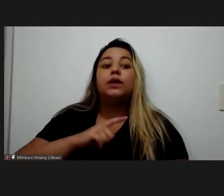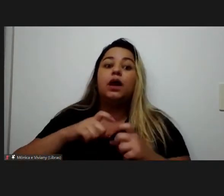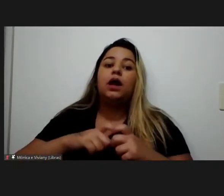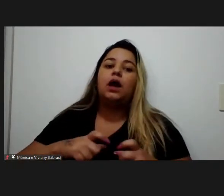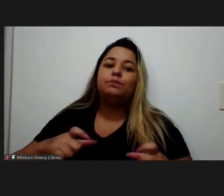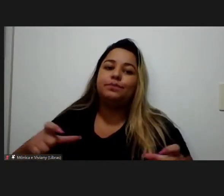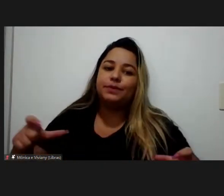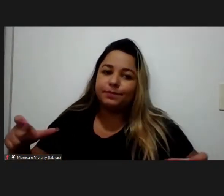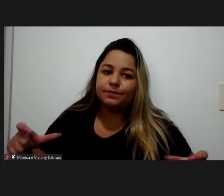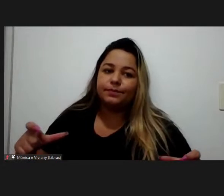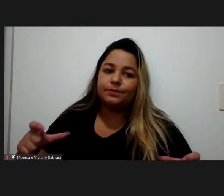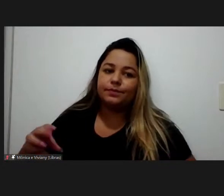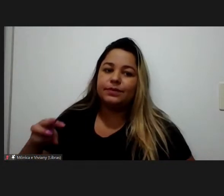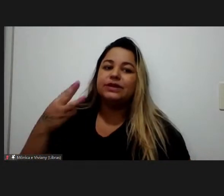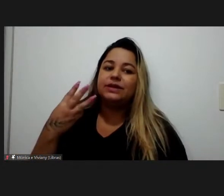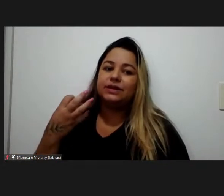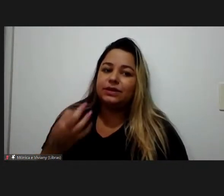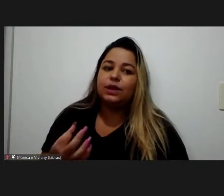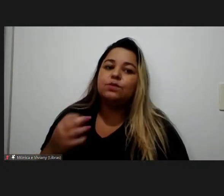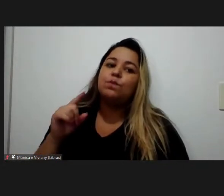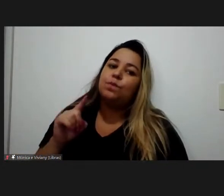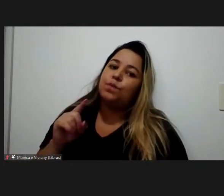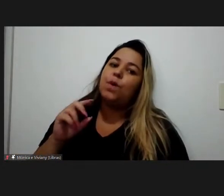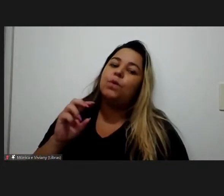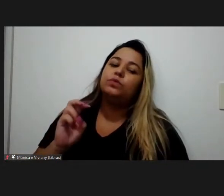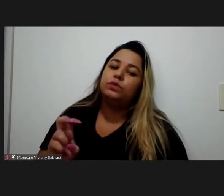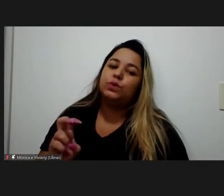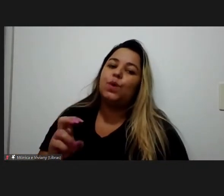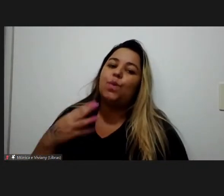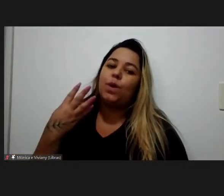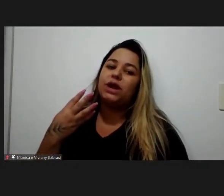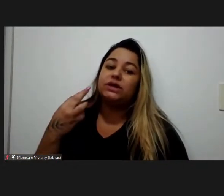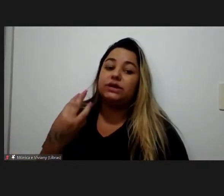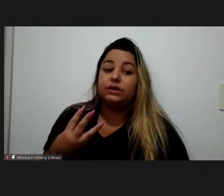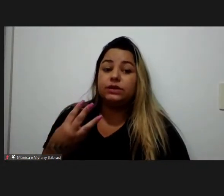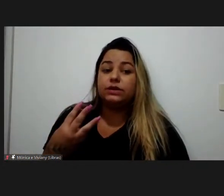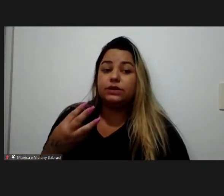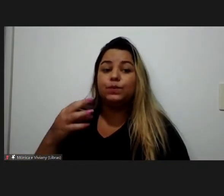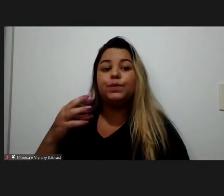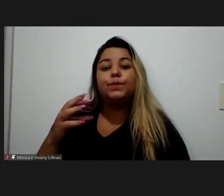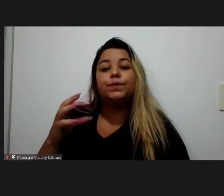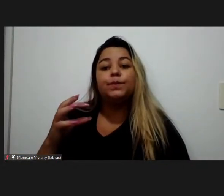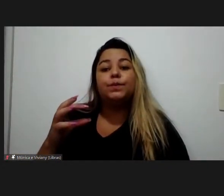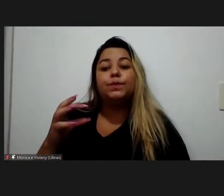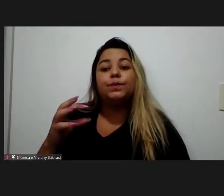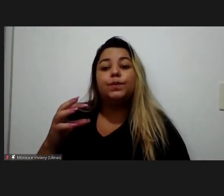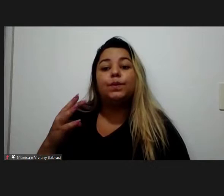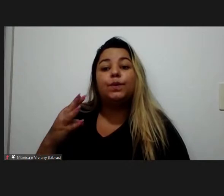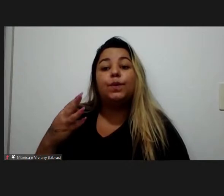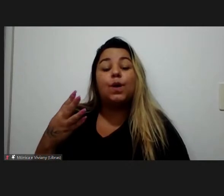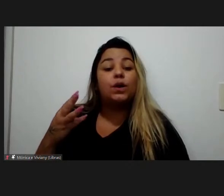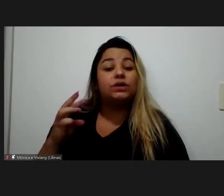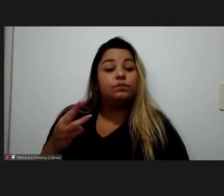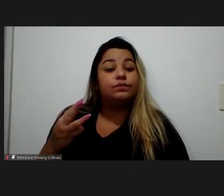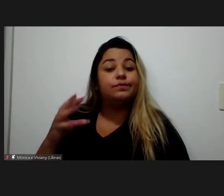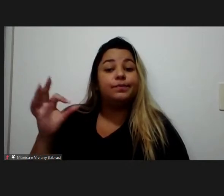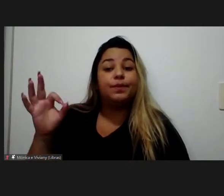only 14% of the population, or to reduce to